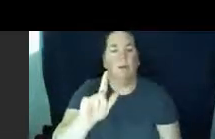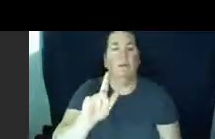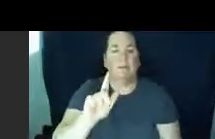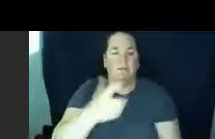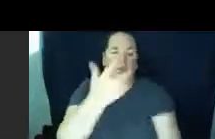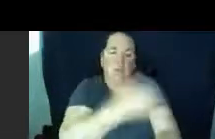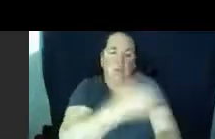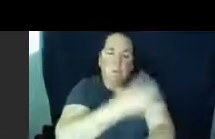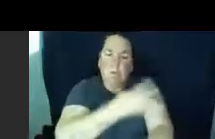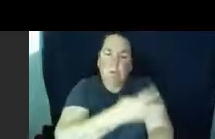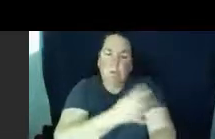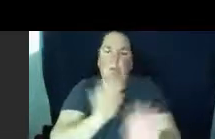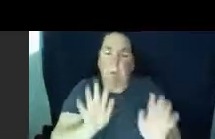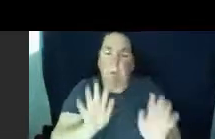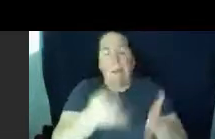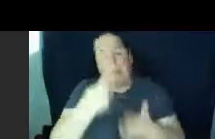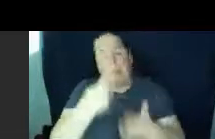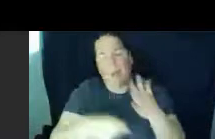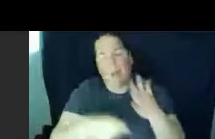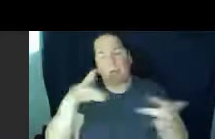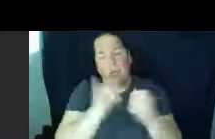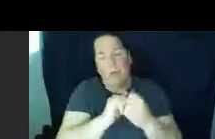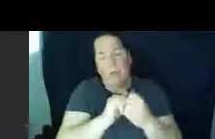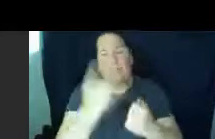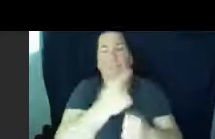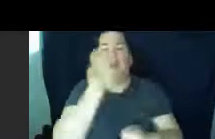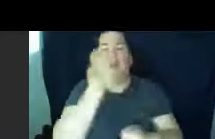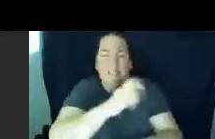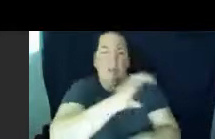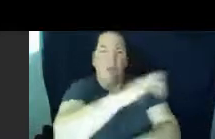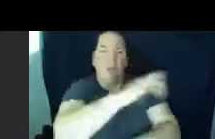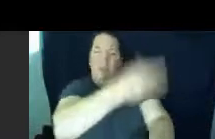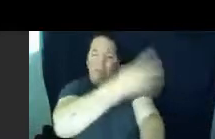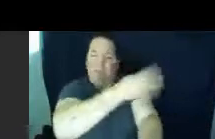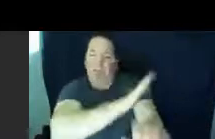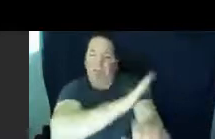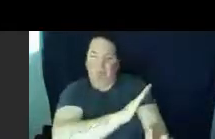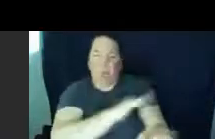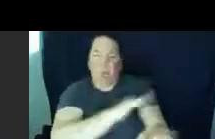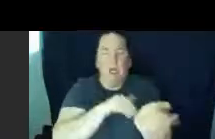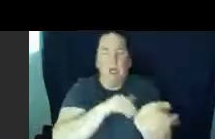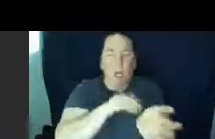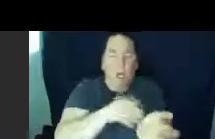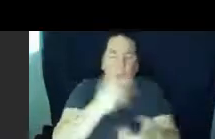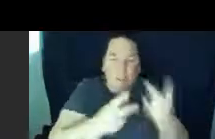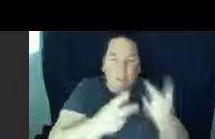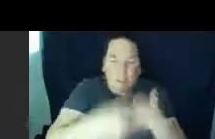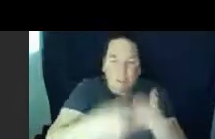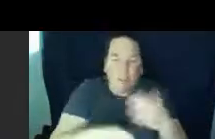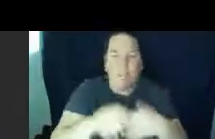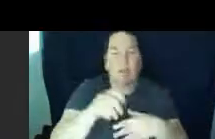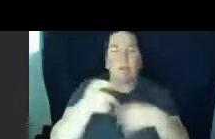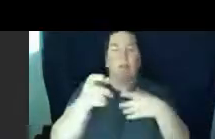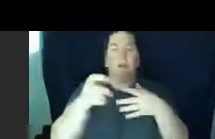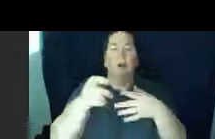Evusheld, there might be a cost associated with that doctor's visit or just the administration